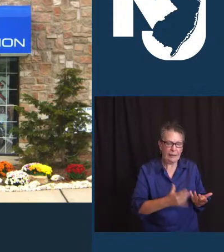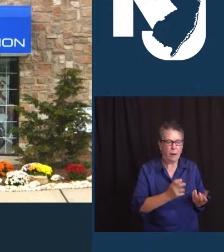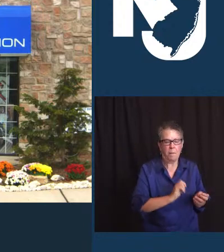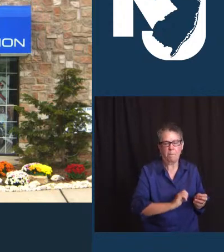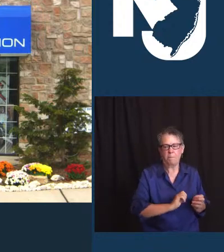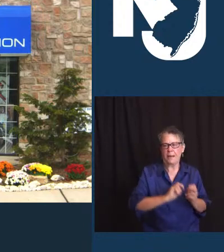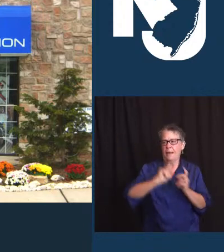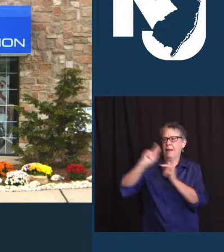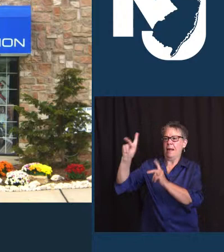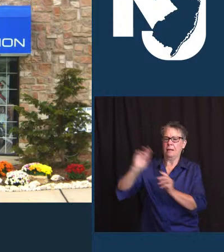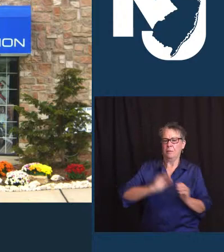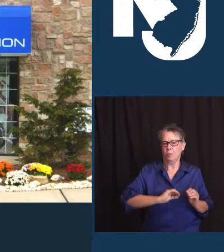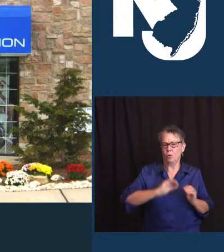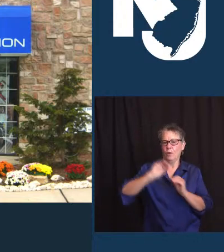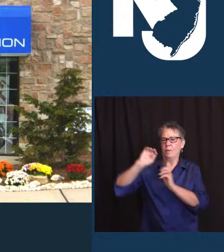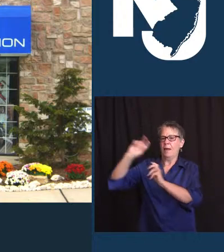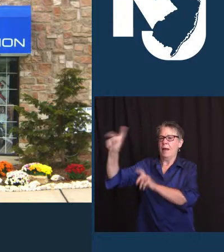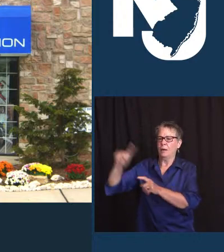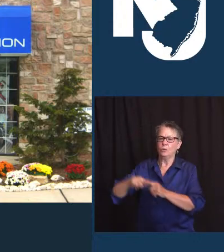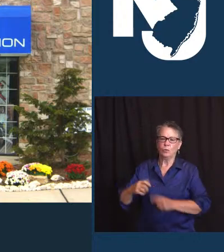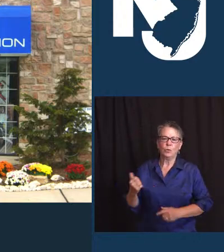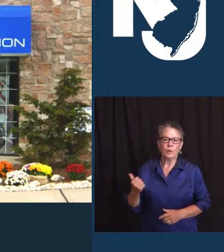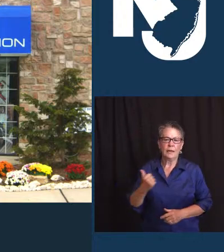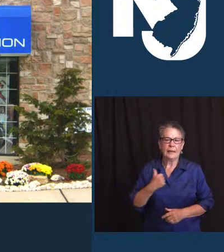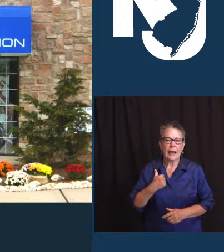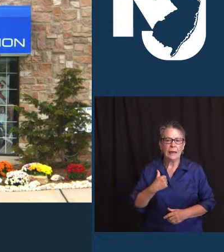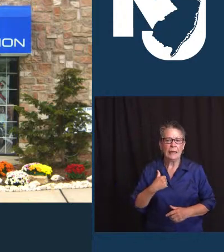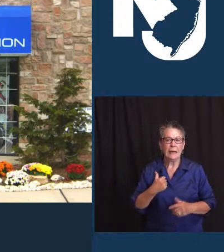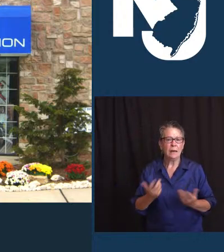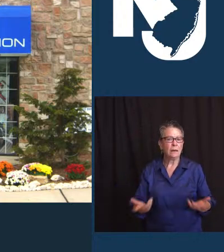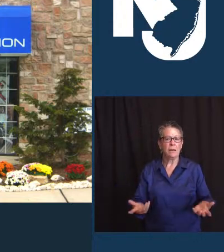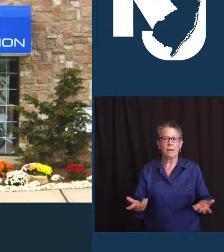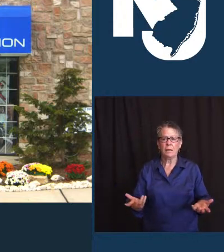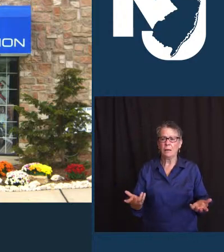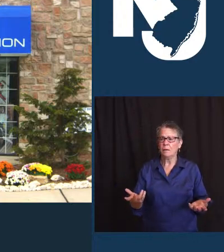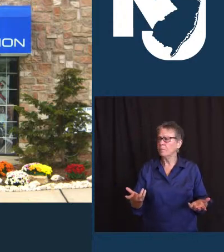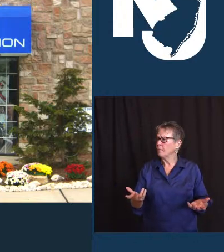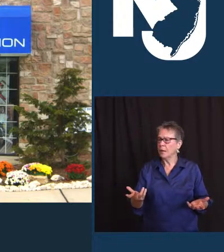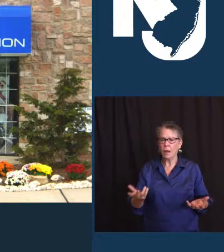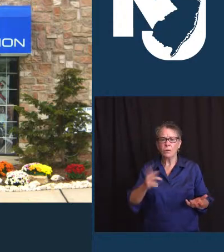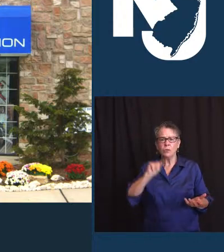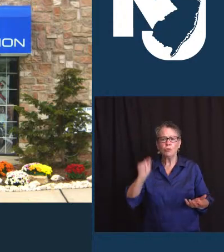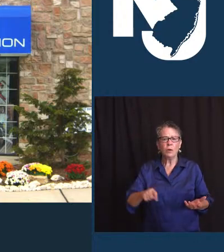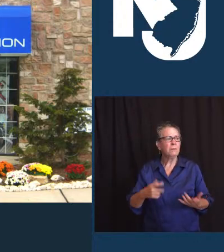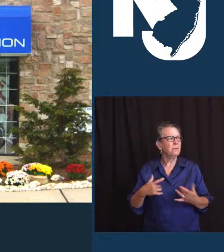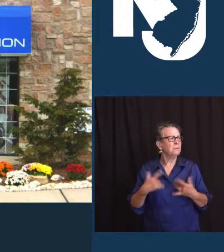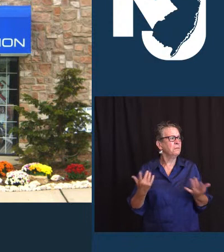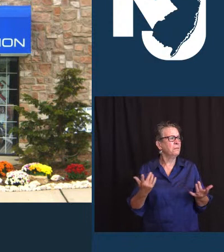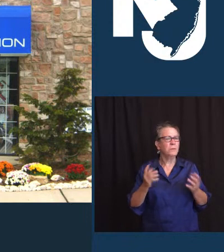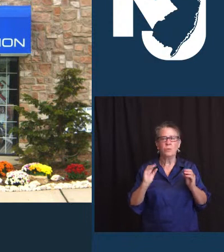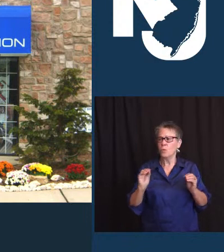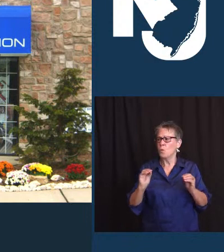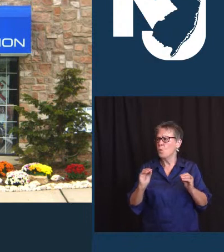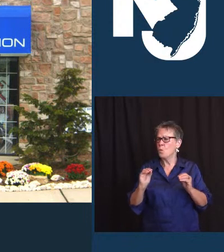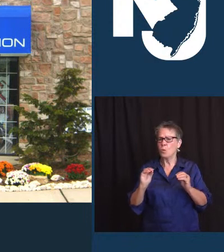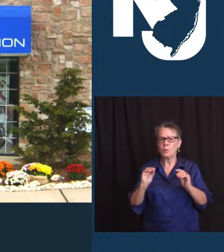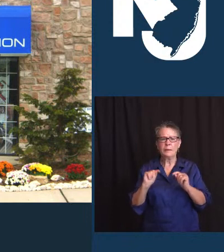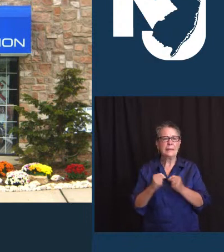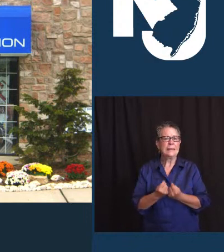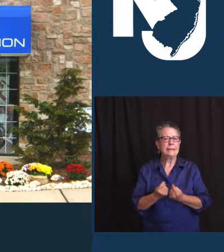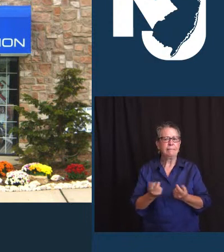And, you know, in one of these crazy fallouts from COVID and the Canadian government not allowing sports travel across the